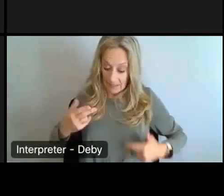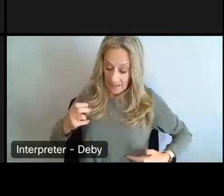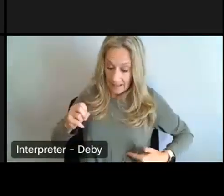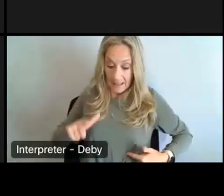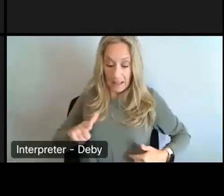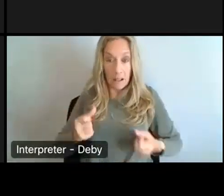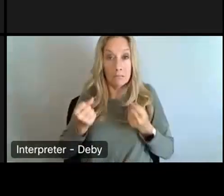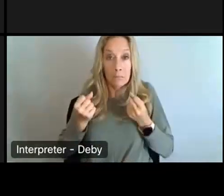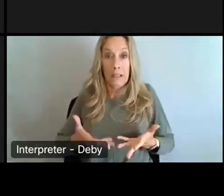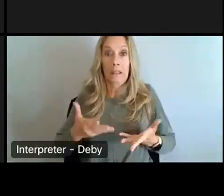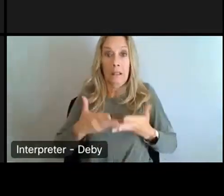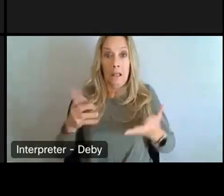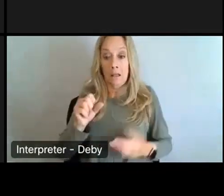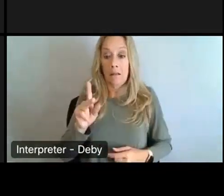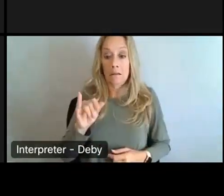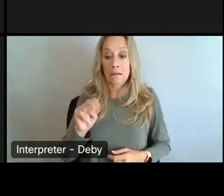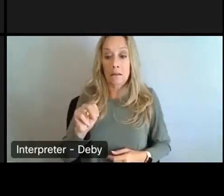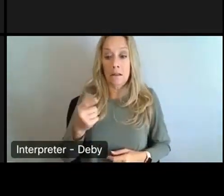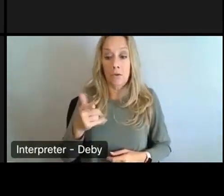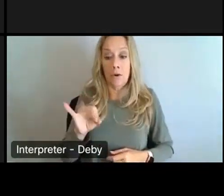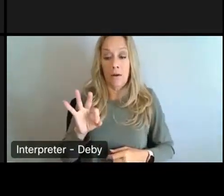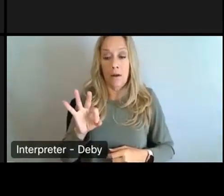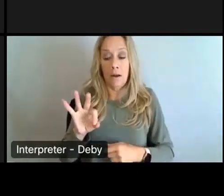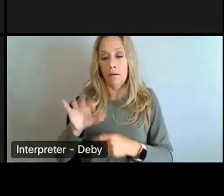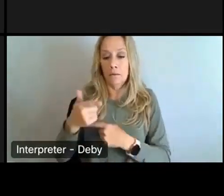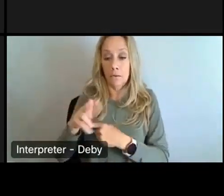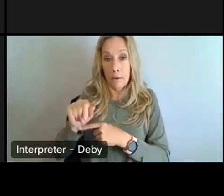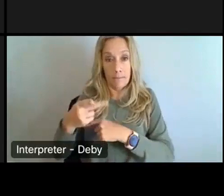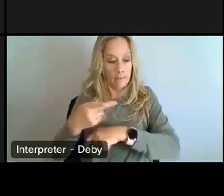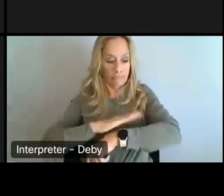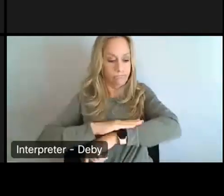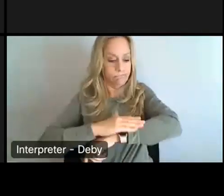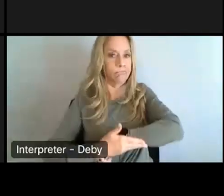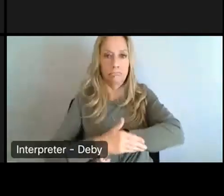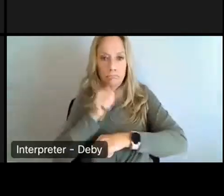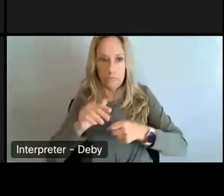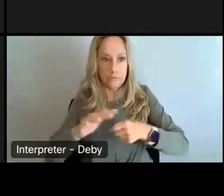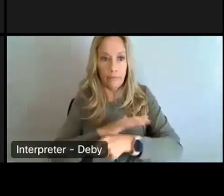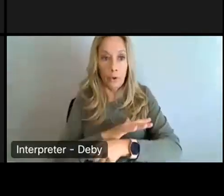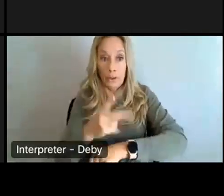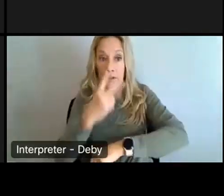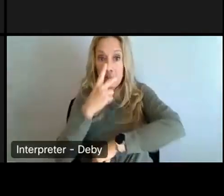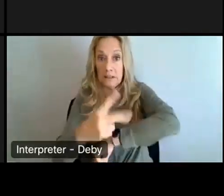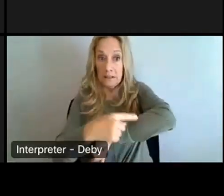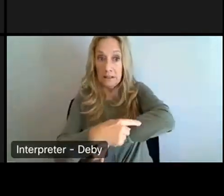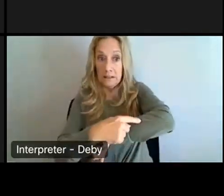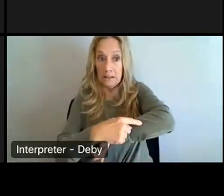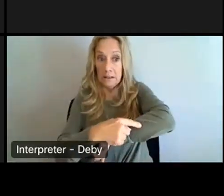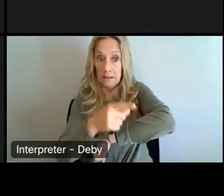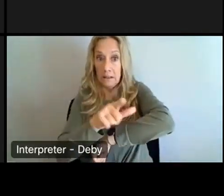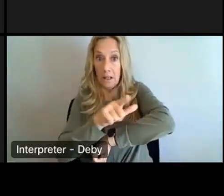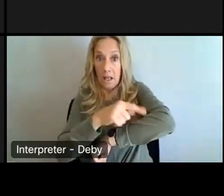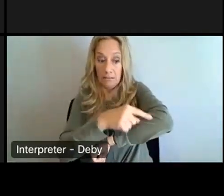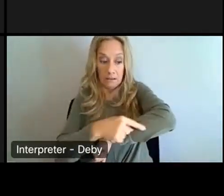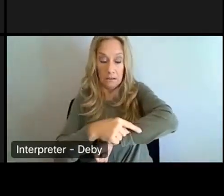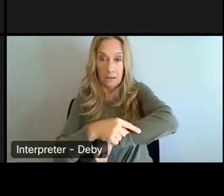grafts hadn't fully cultured, and I didn't have prosthetics. So as you can see on this arm, basically that's how